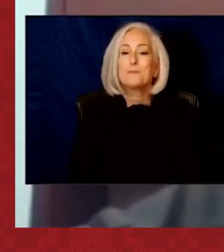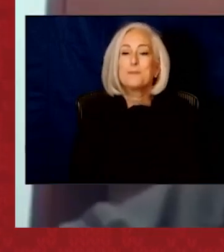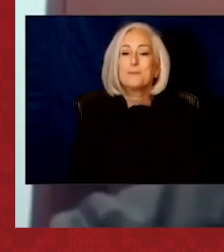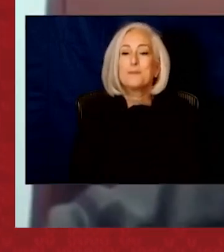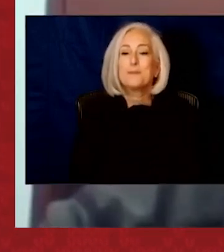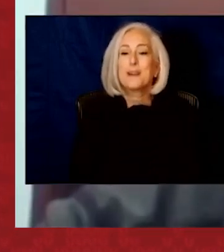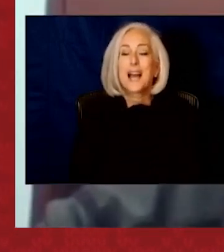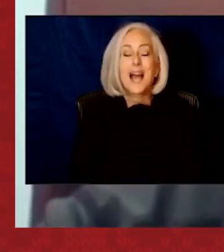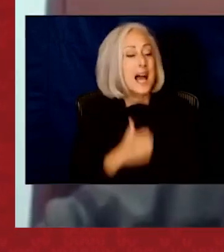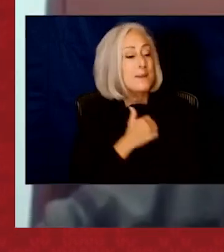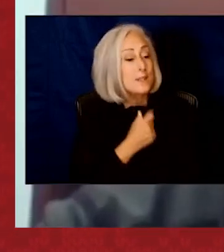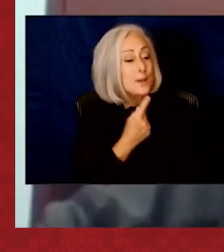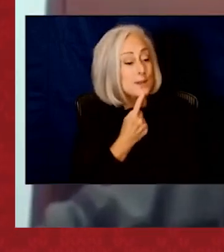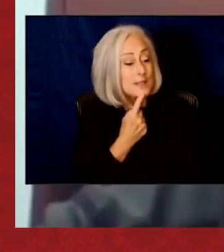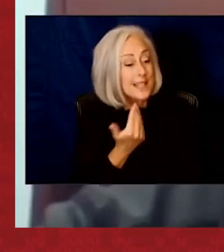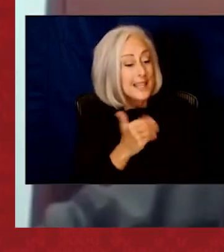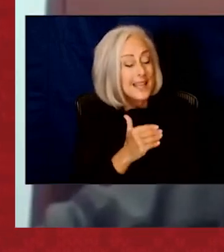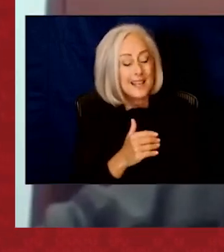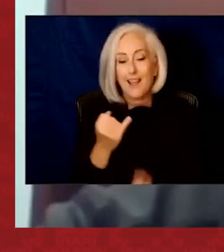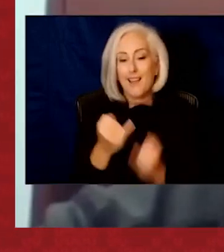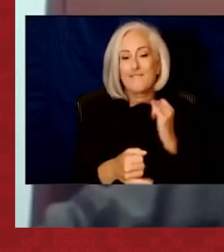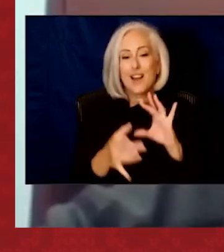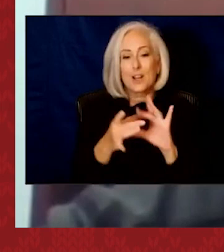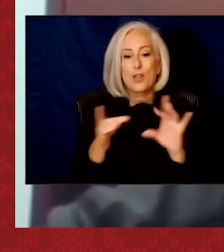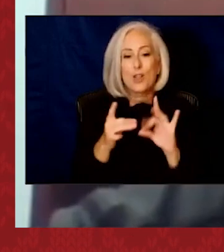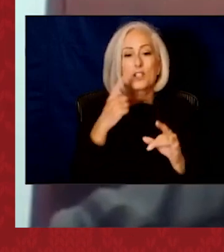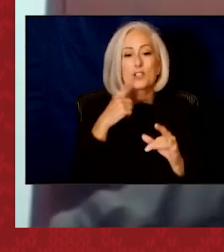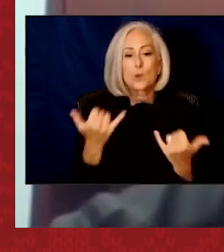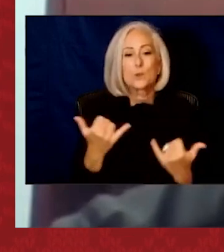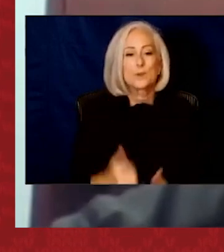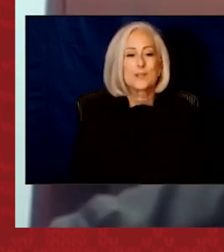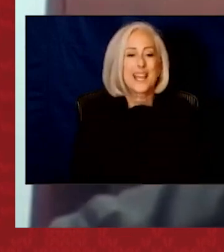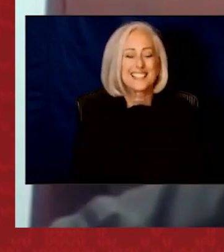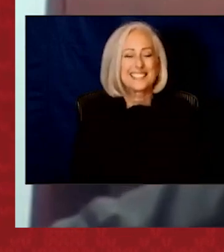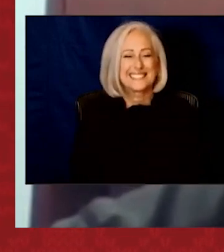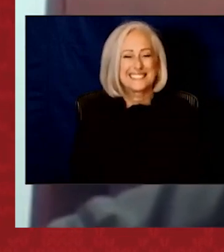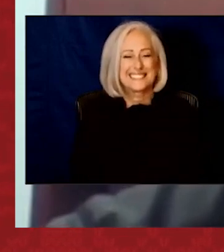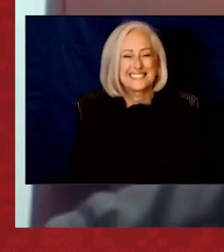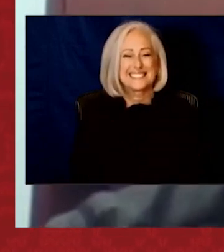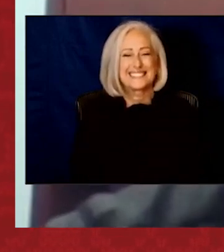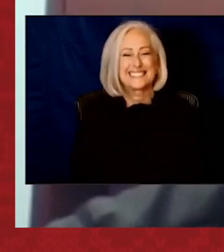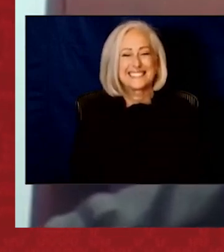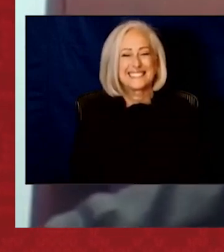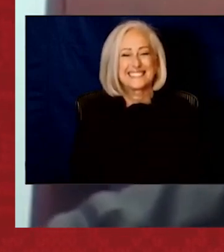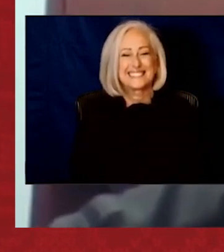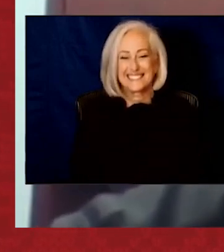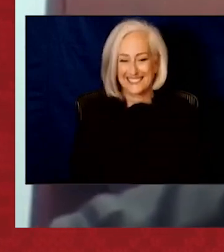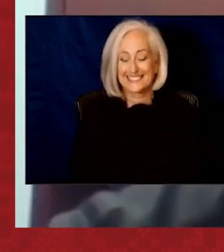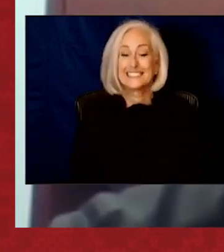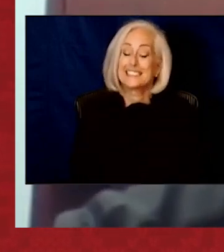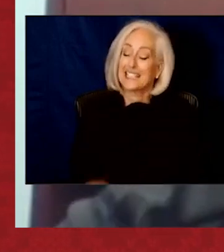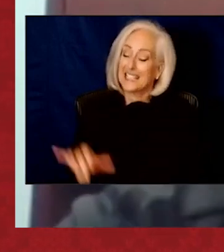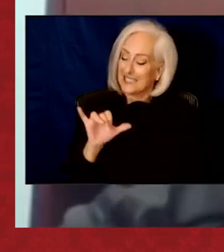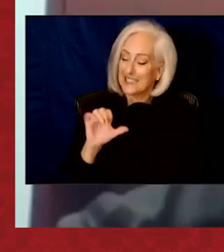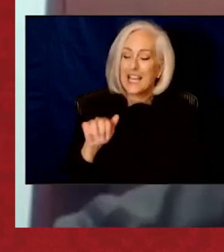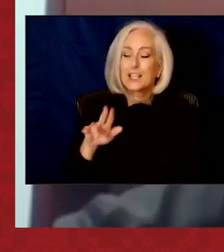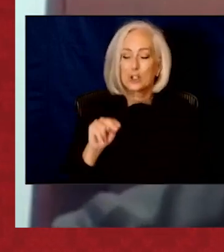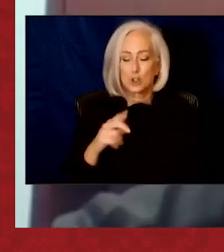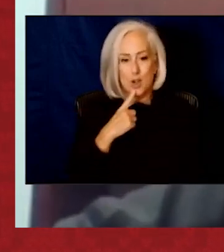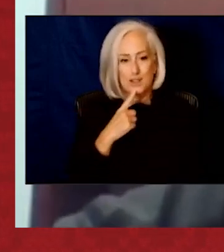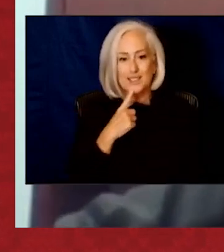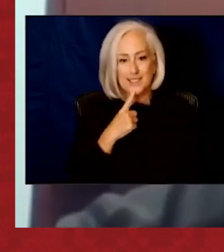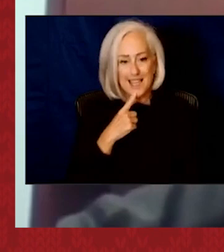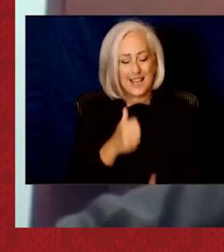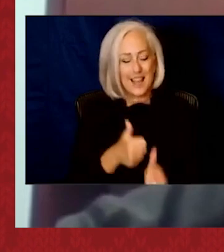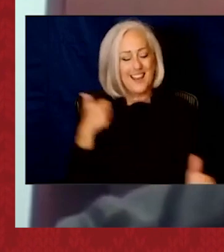I'm sorry, what was that? Final thoughts for today. Kind of like Sean said, you should definitely stay away